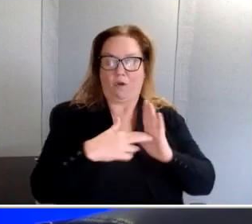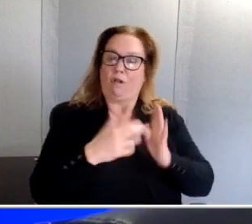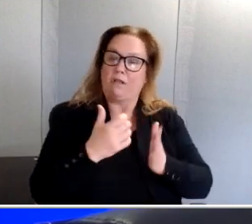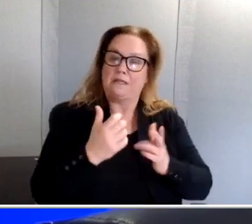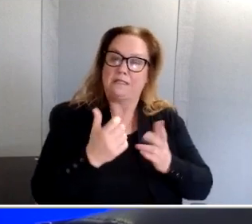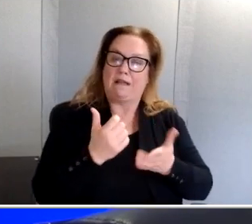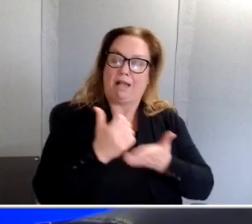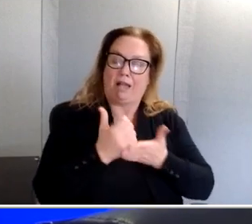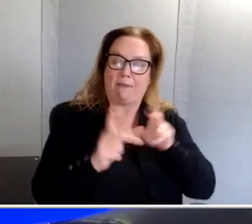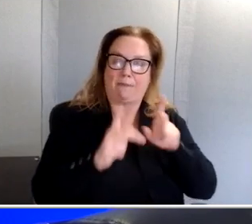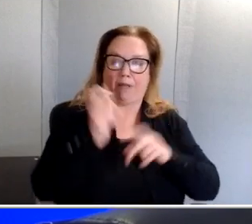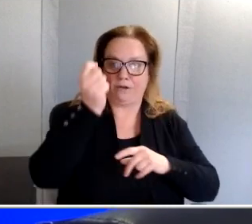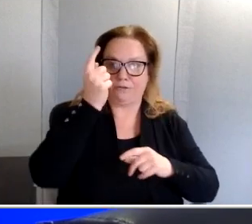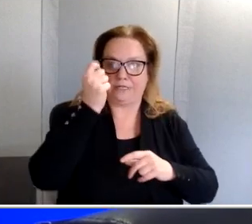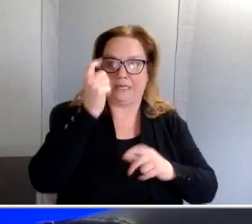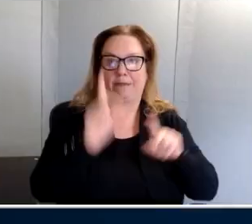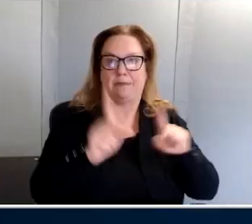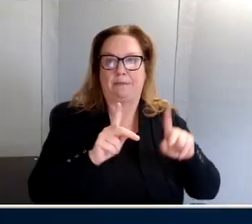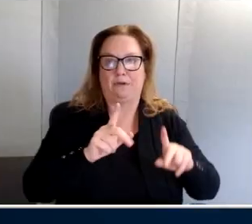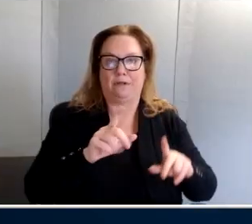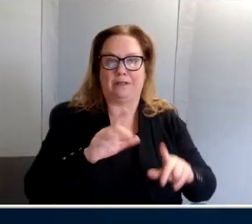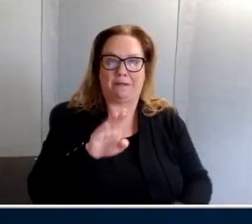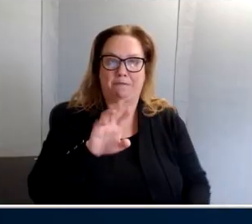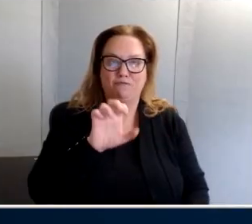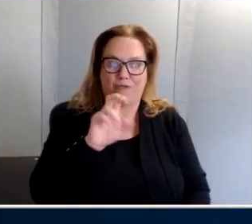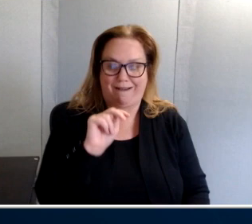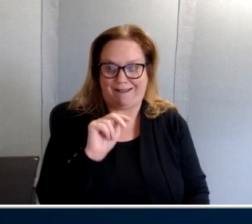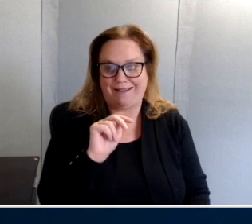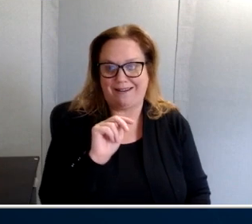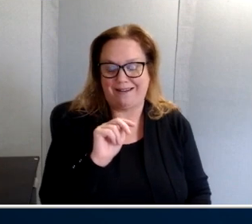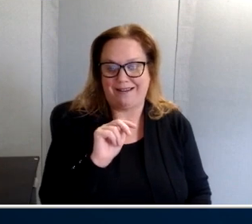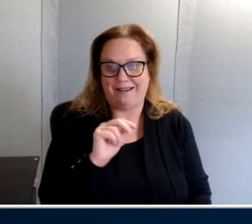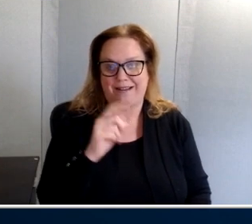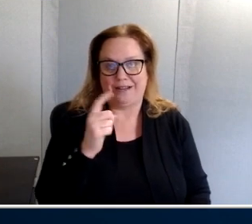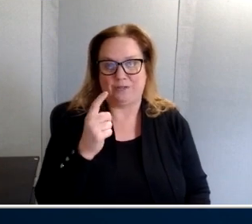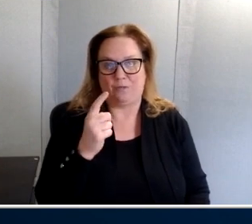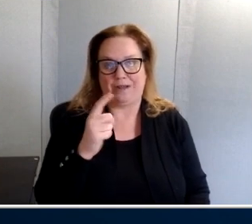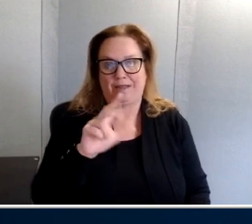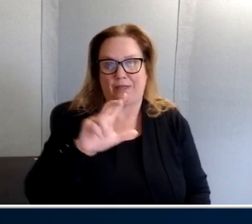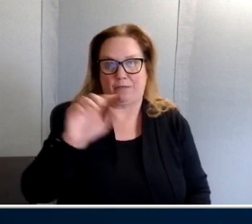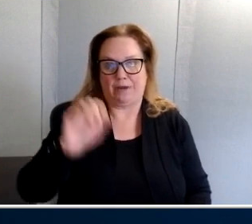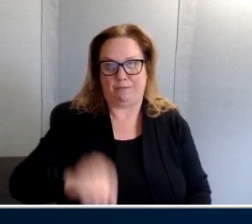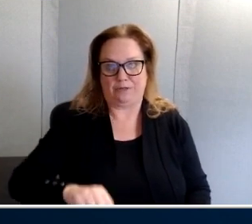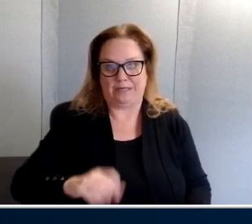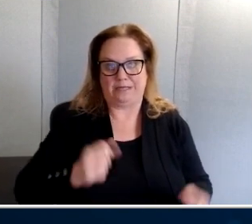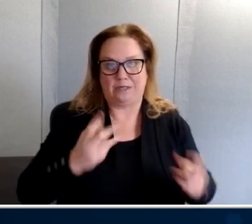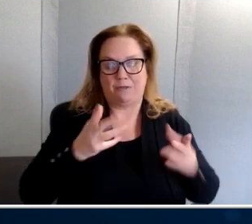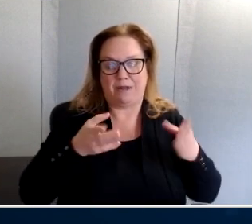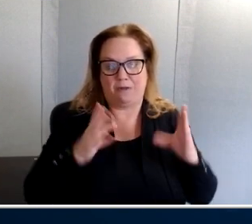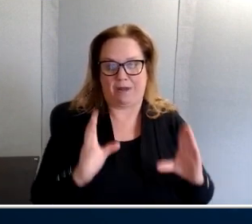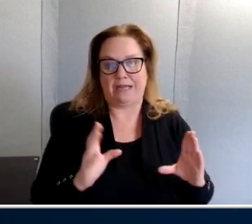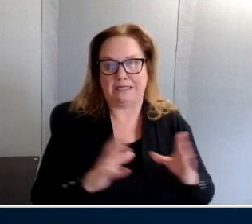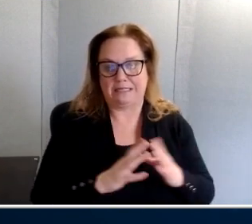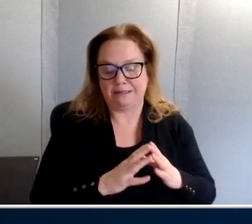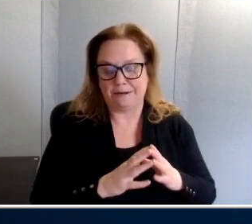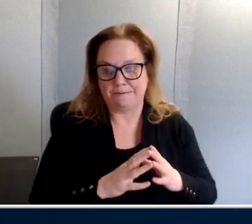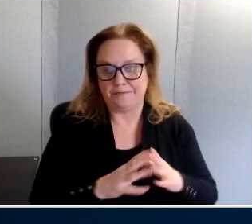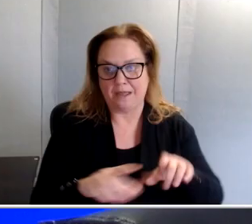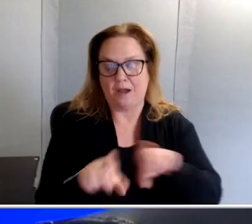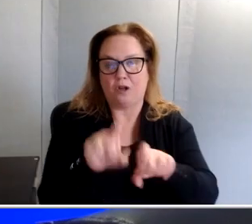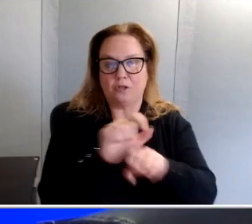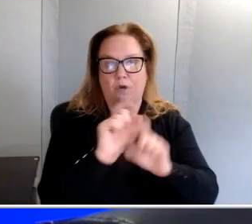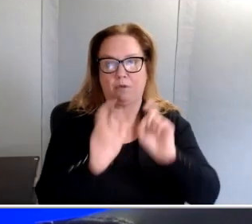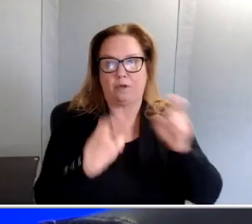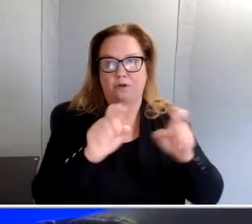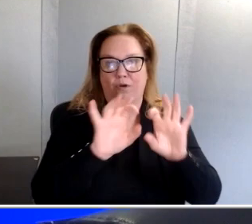of that, to help people meet people like Brian. He's one of the 3% in so many ways. And then also working with our donor families.